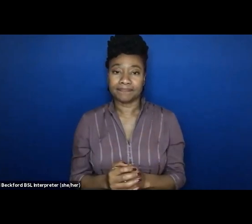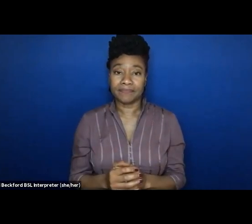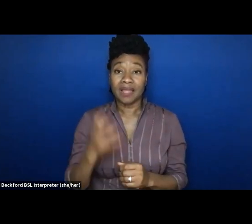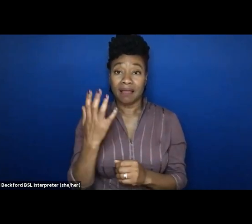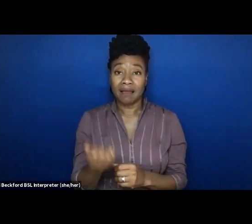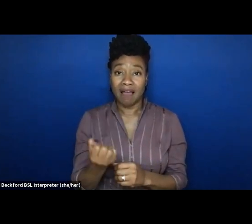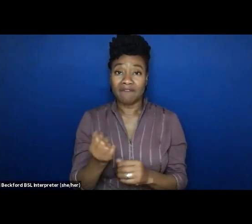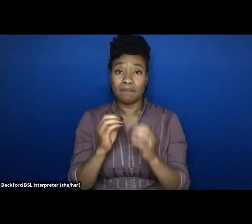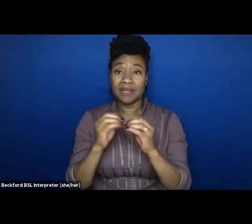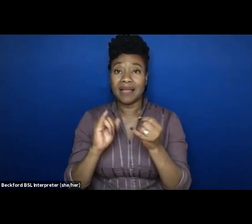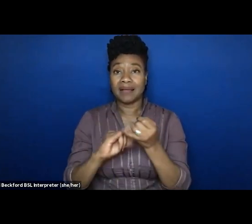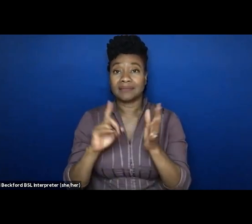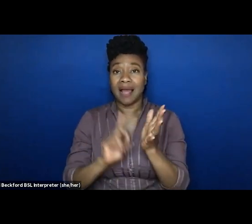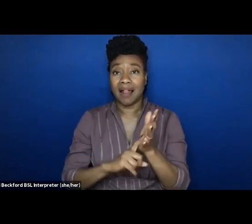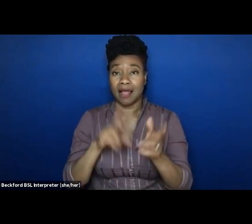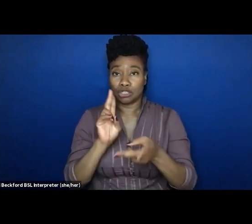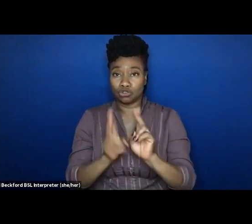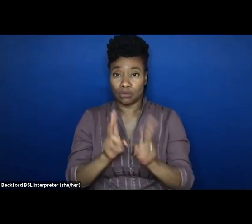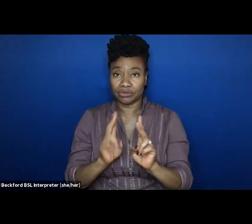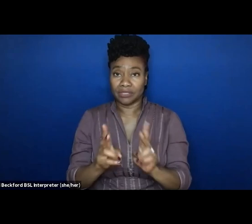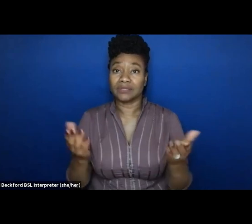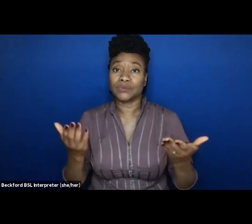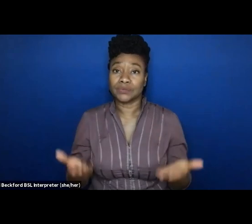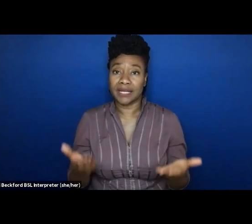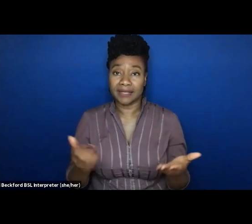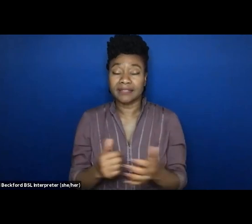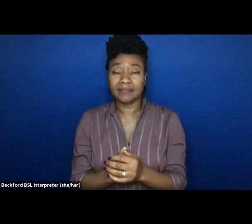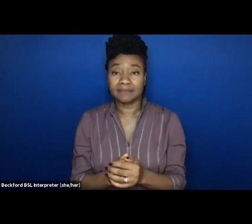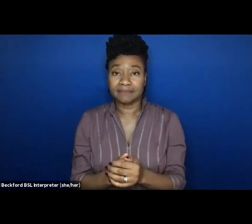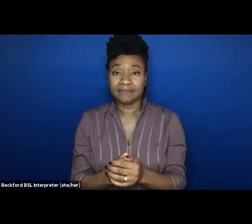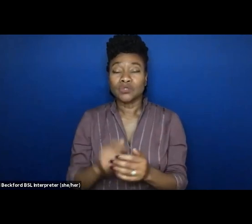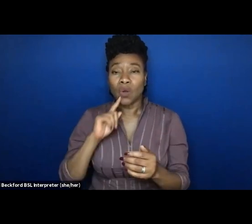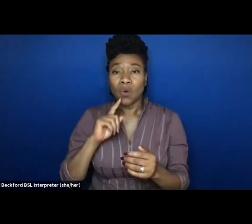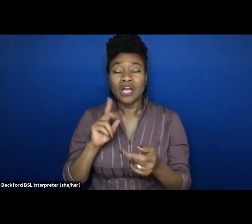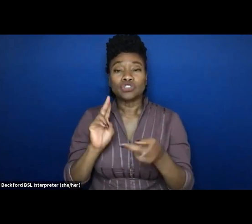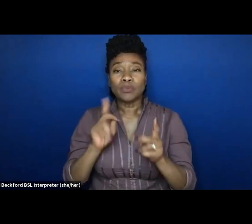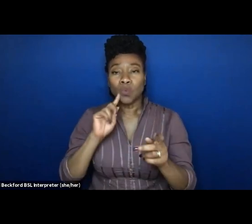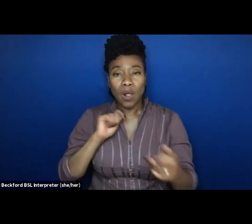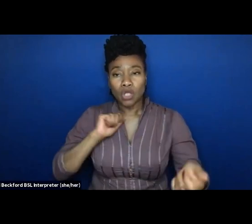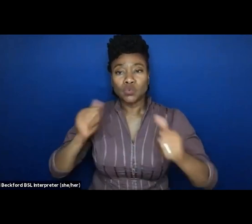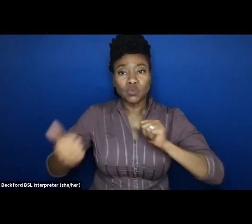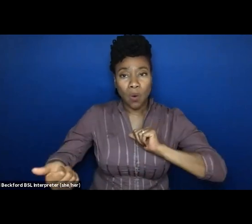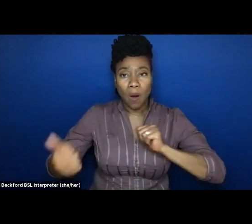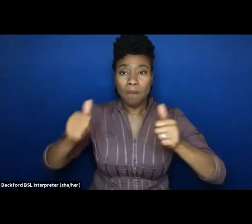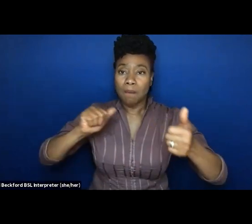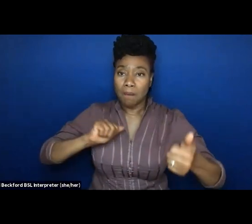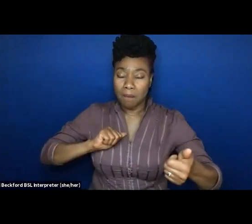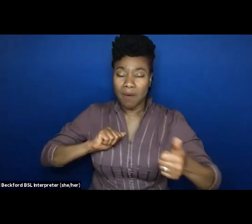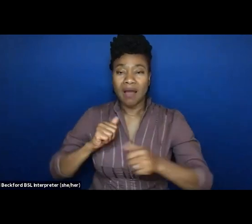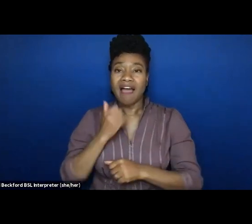Sign Languages interpreters, and we they'll be coming in and out. They will be constantly on